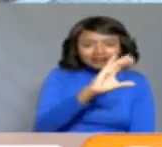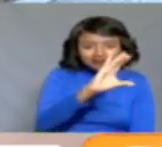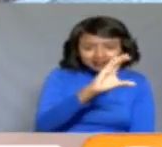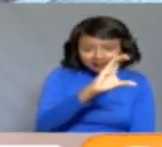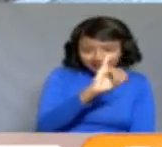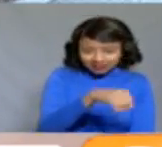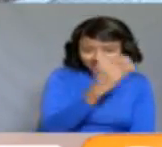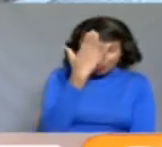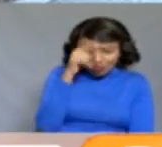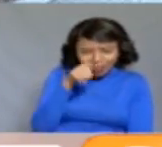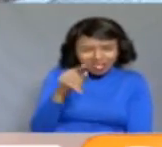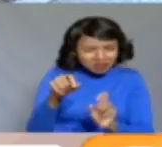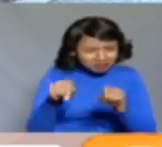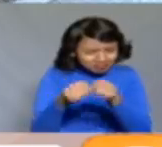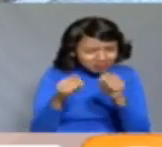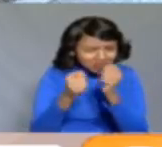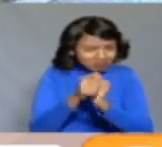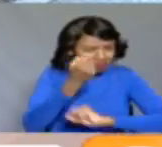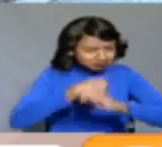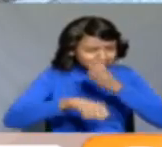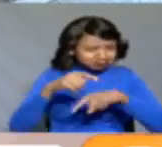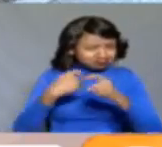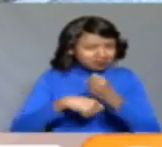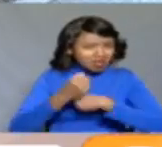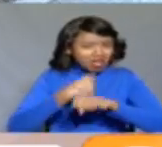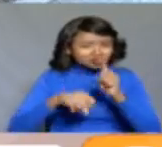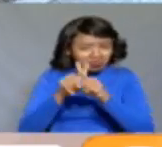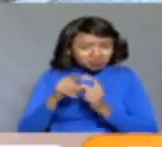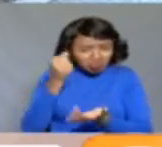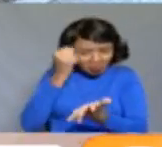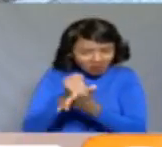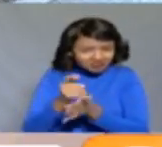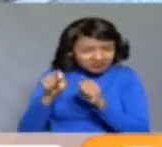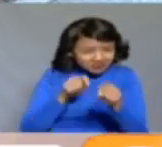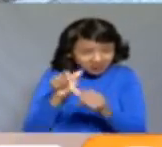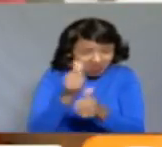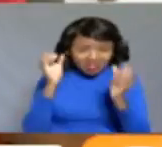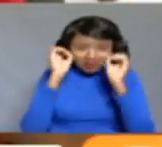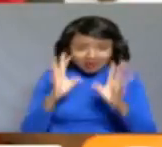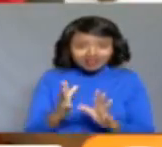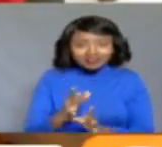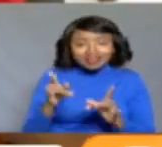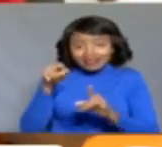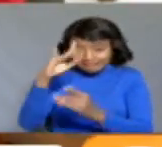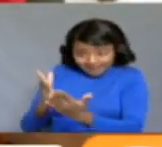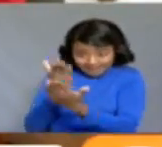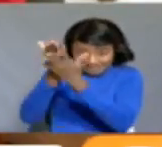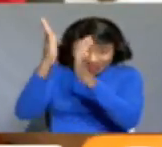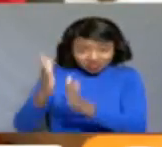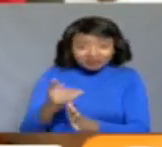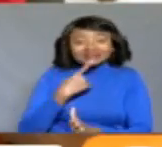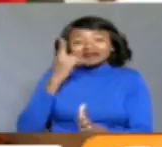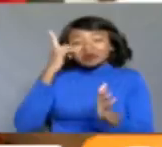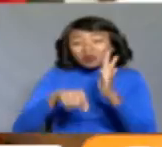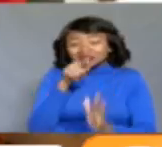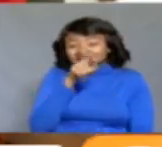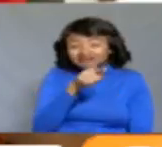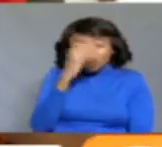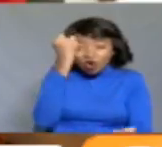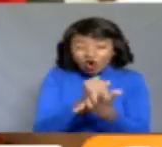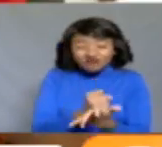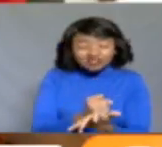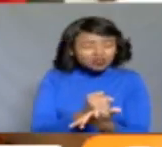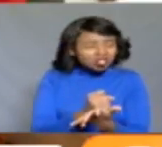of gross misconduct and abuse of office. The petitioner, Yusuf Dimbili, also claims that Maraga's office is full of